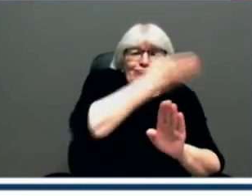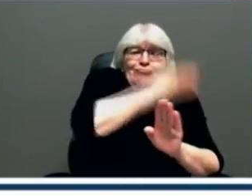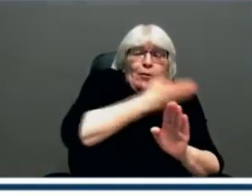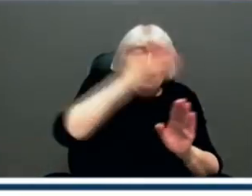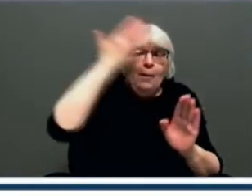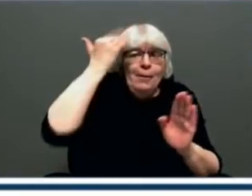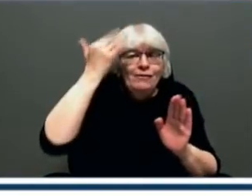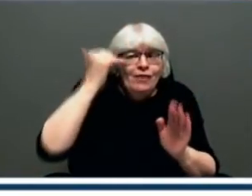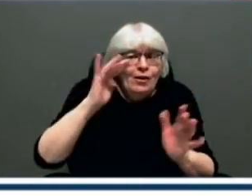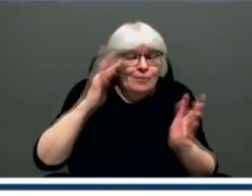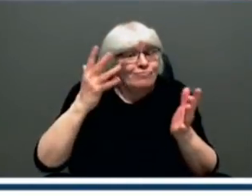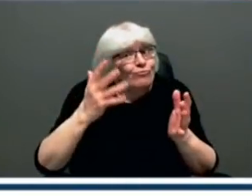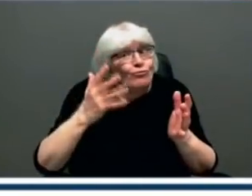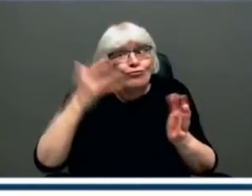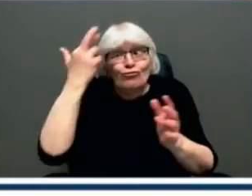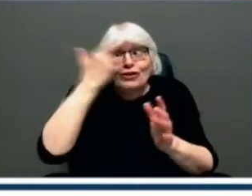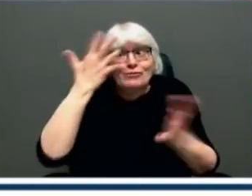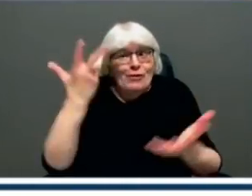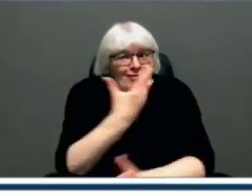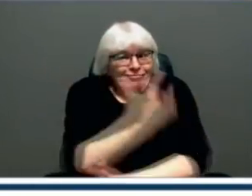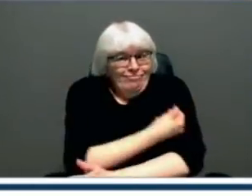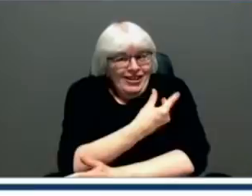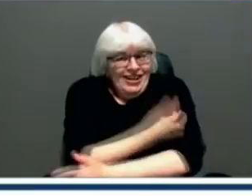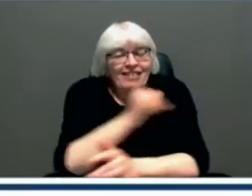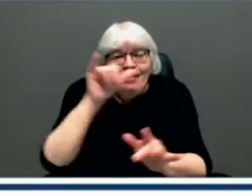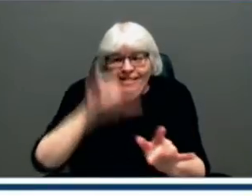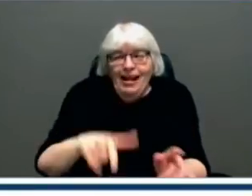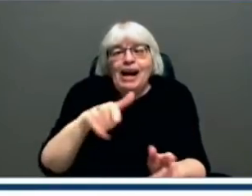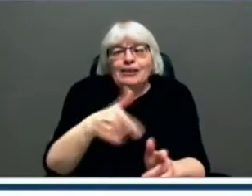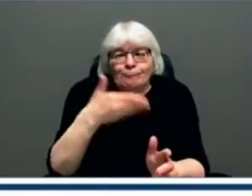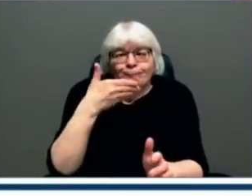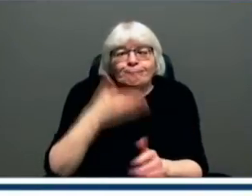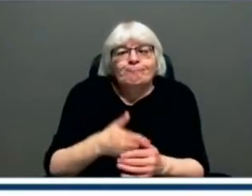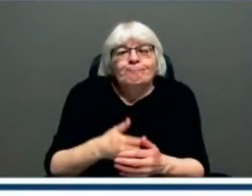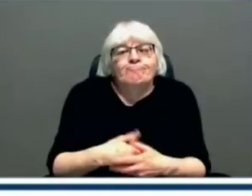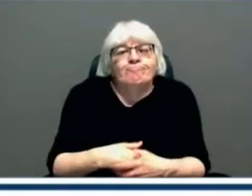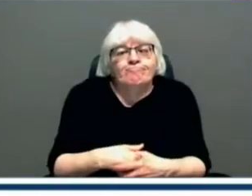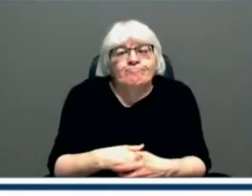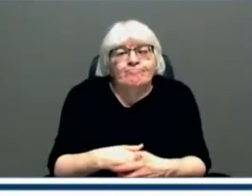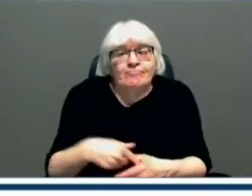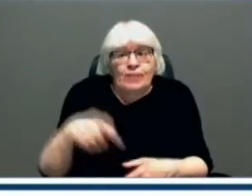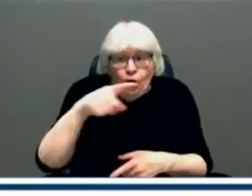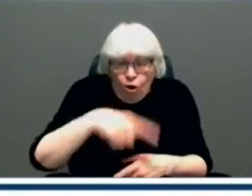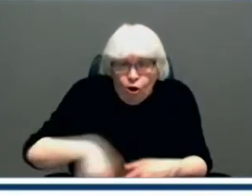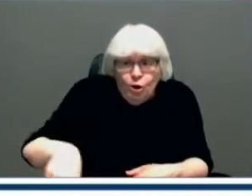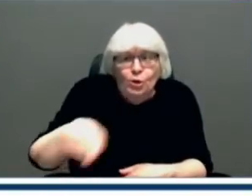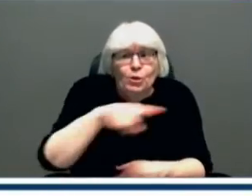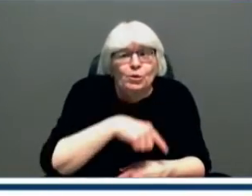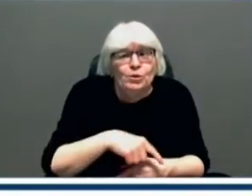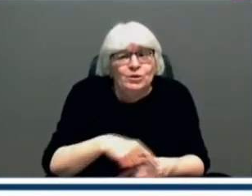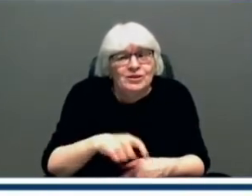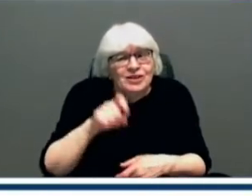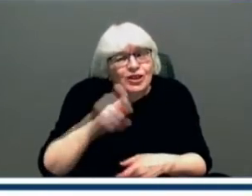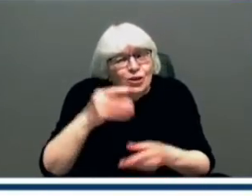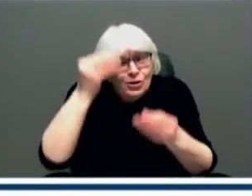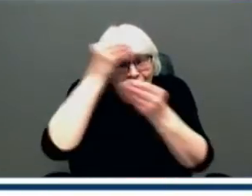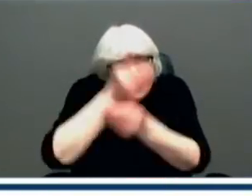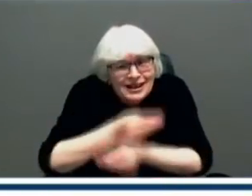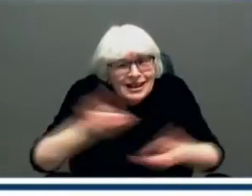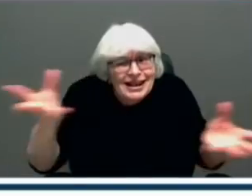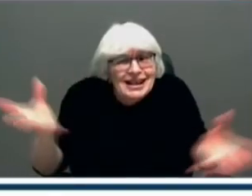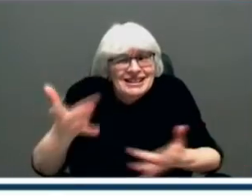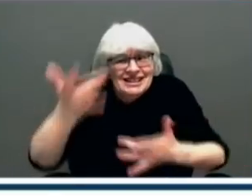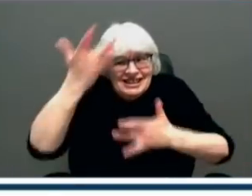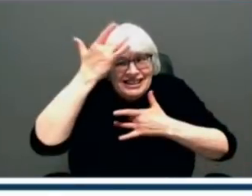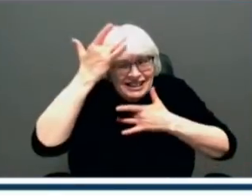of what Nova Scotians should take away from this report, there's still a lot of virus out there, which means that we all should take steps to